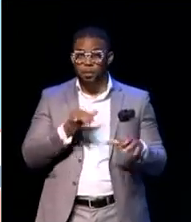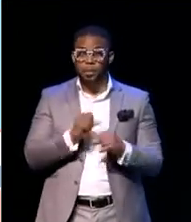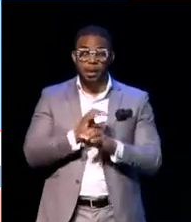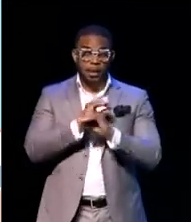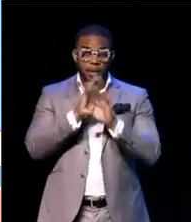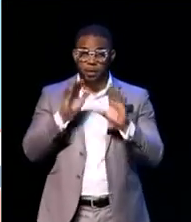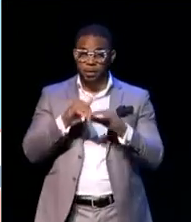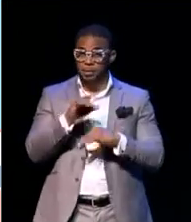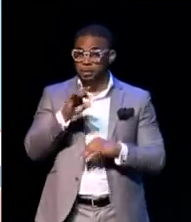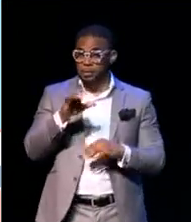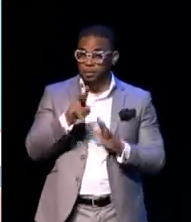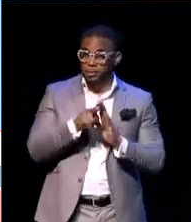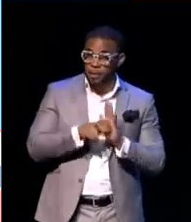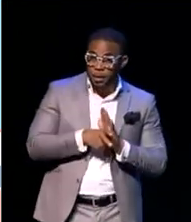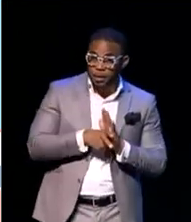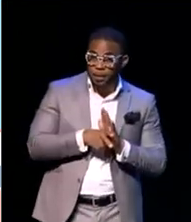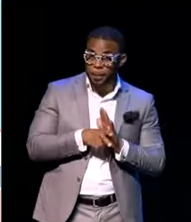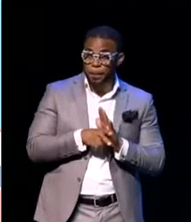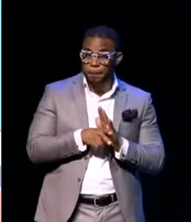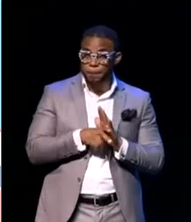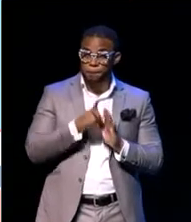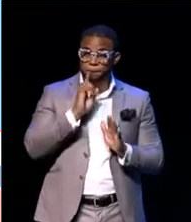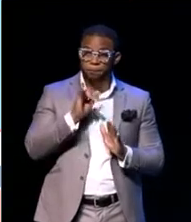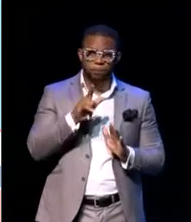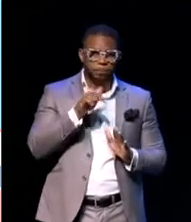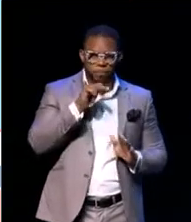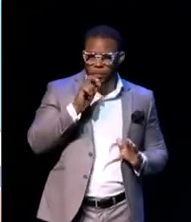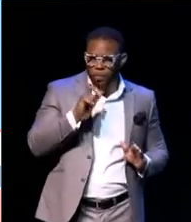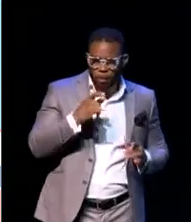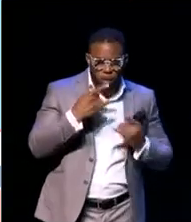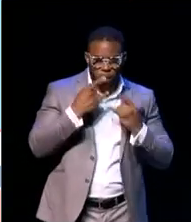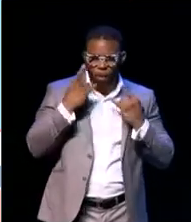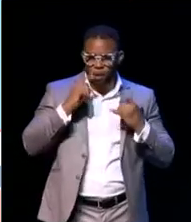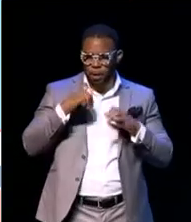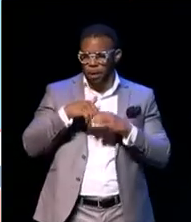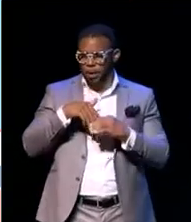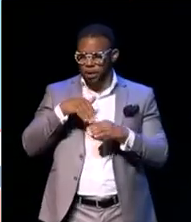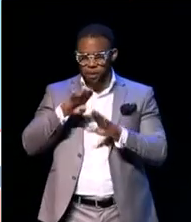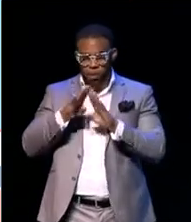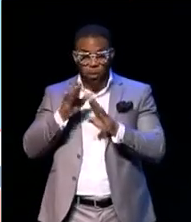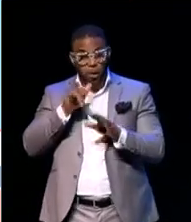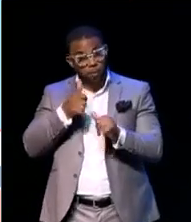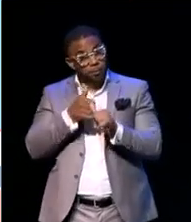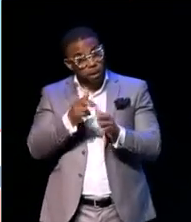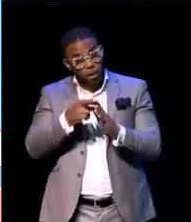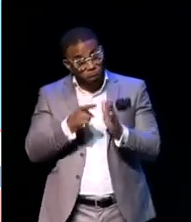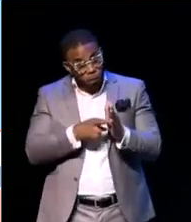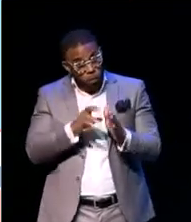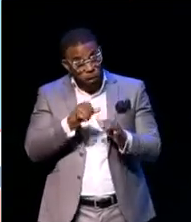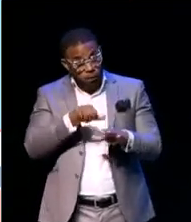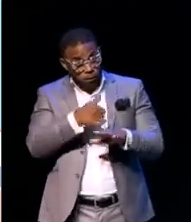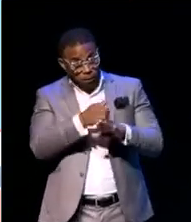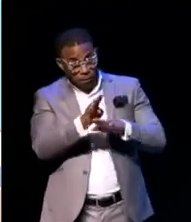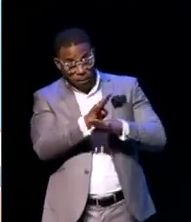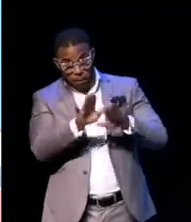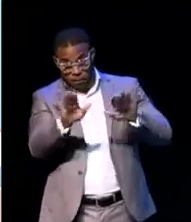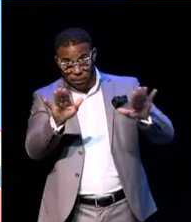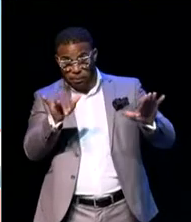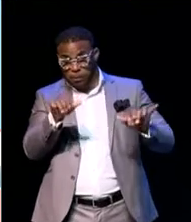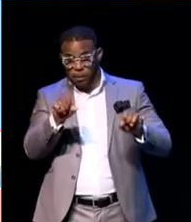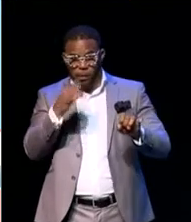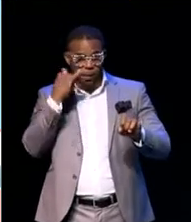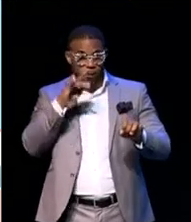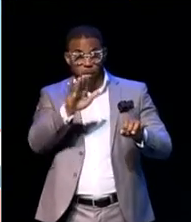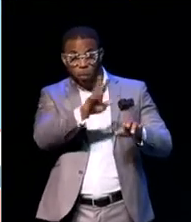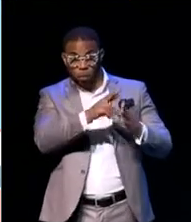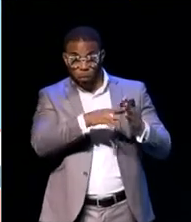it clear, district policy is that you don't have to wear a mask when you're indoors. Now, you have to follow the rules of the establishment. So